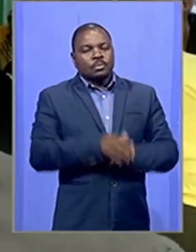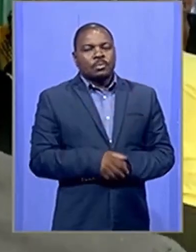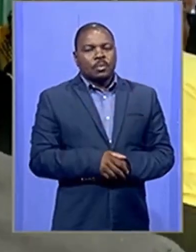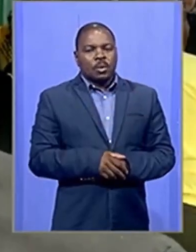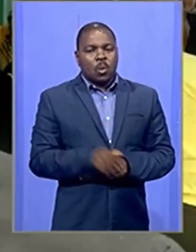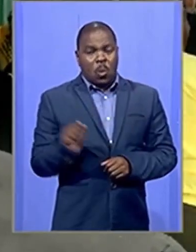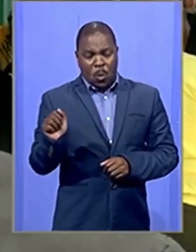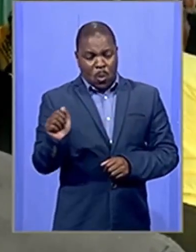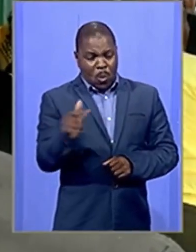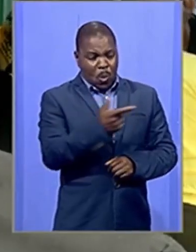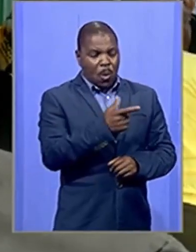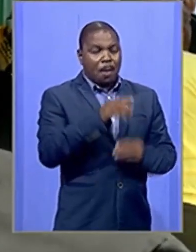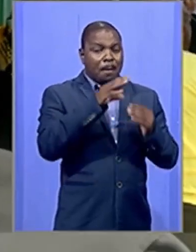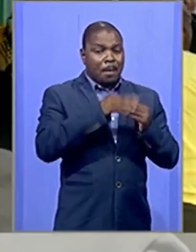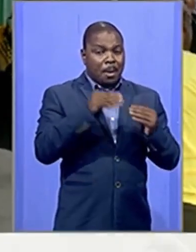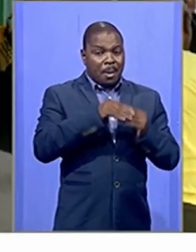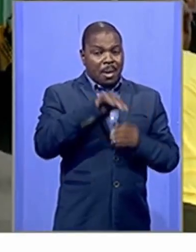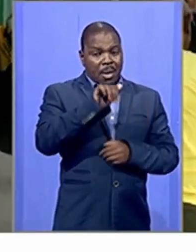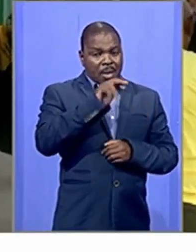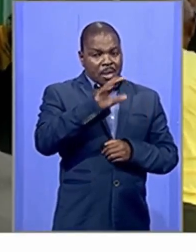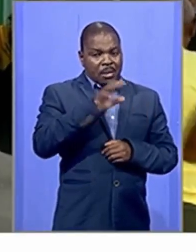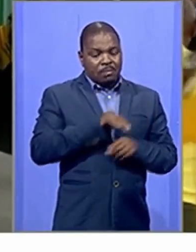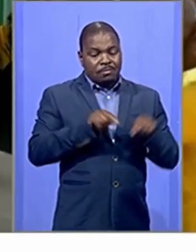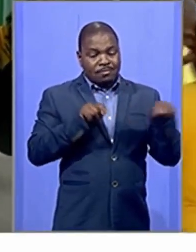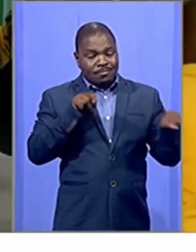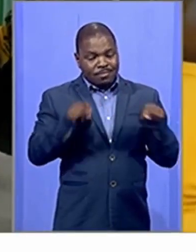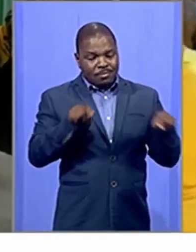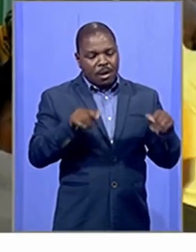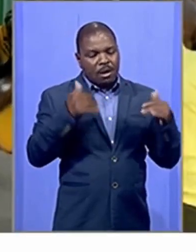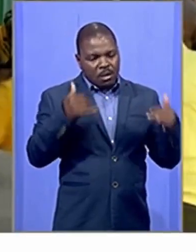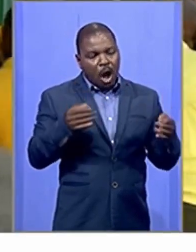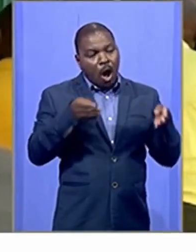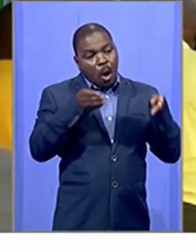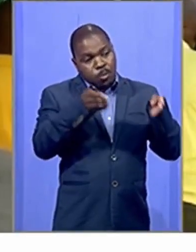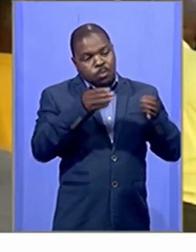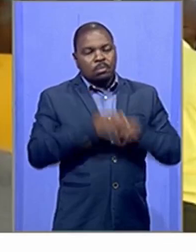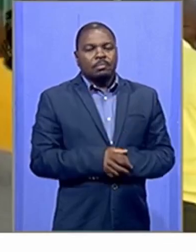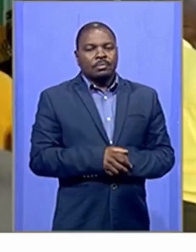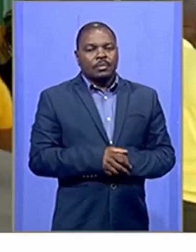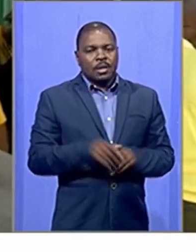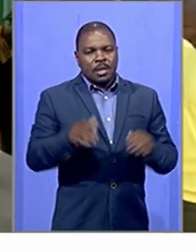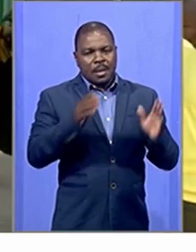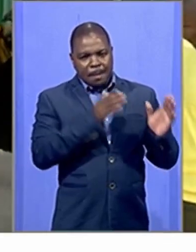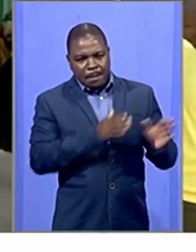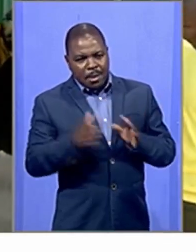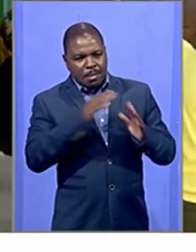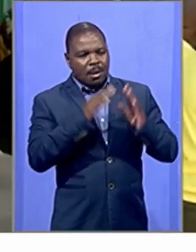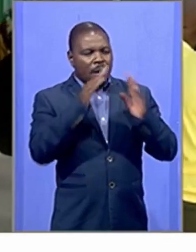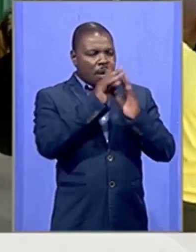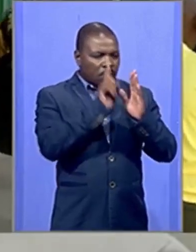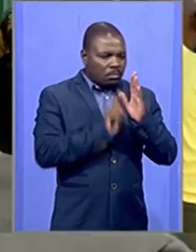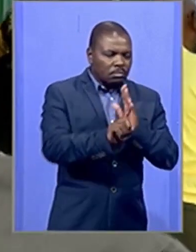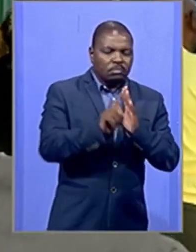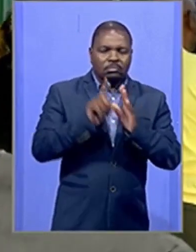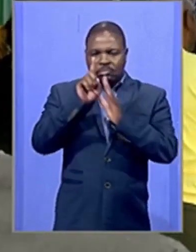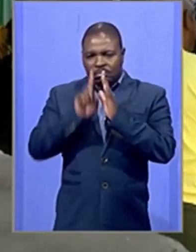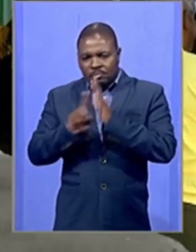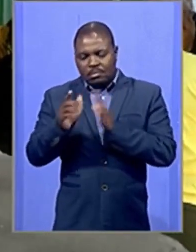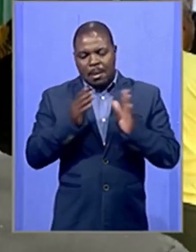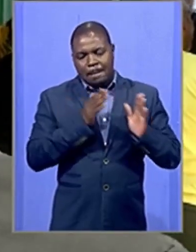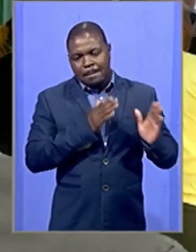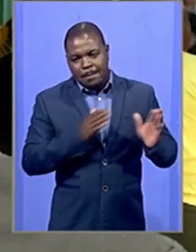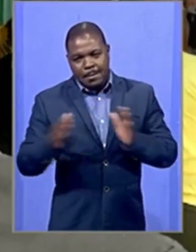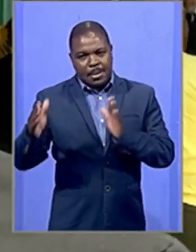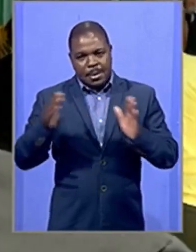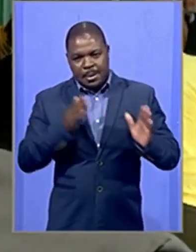nna jwalo ka re bua ba fatshe ba hlophisetsa hore ba etse di door to door ba kene ka matlo ba hlophisetsa